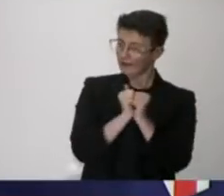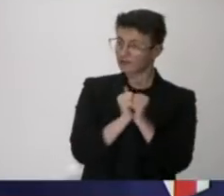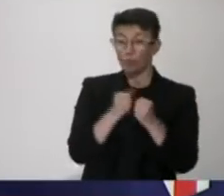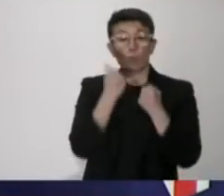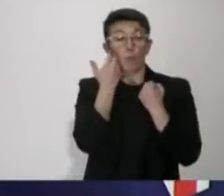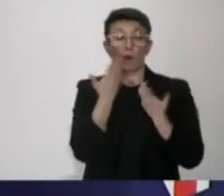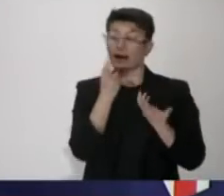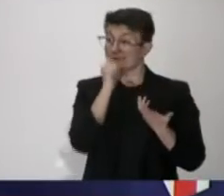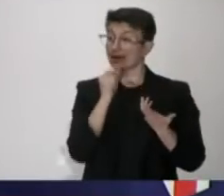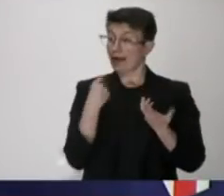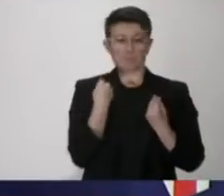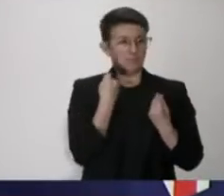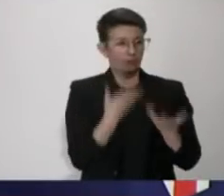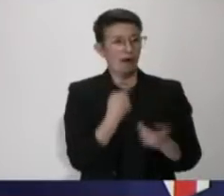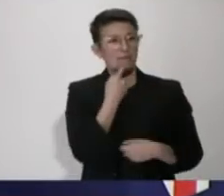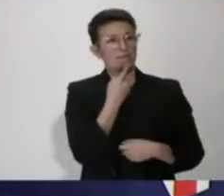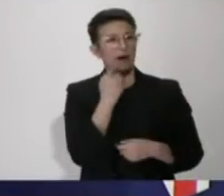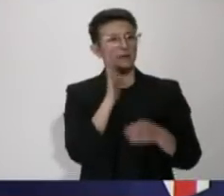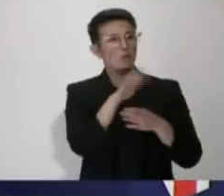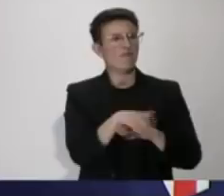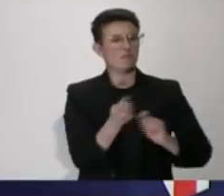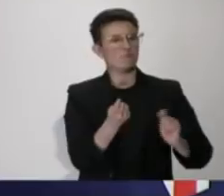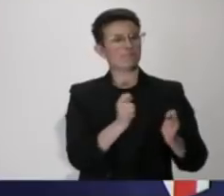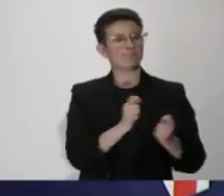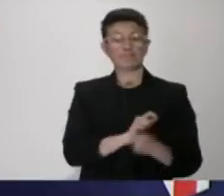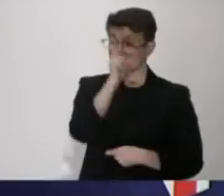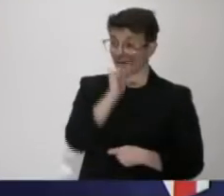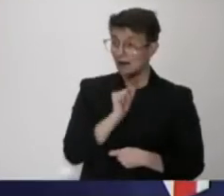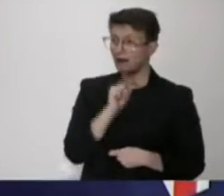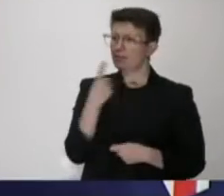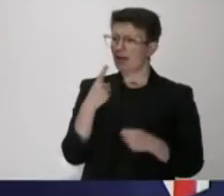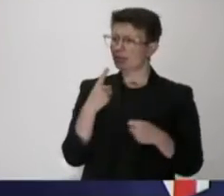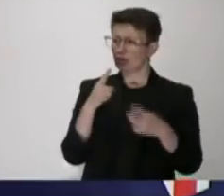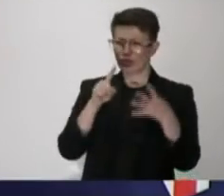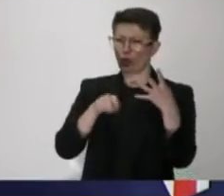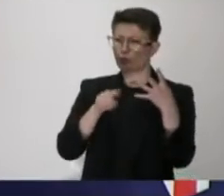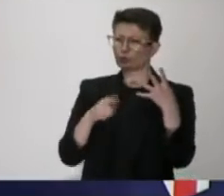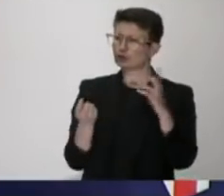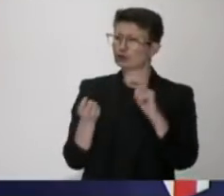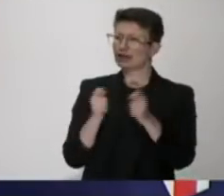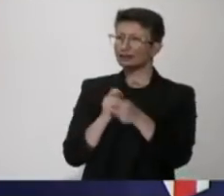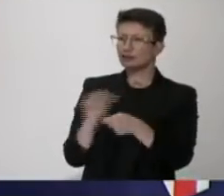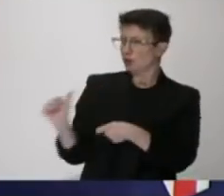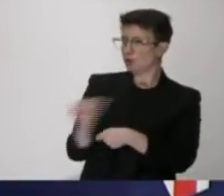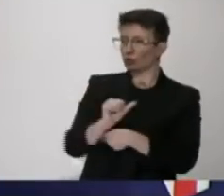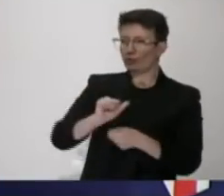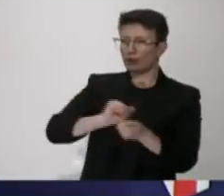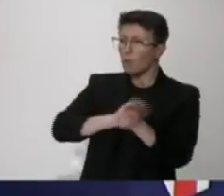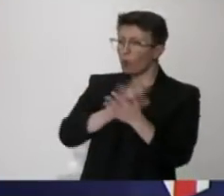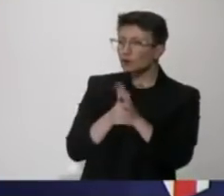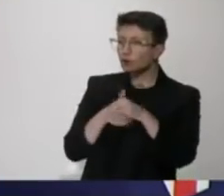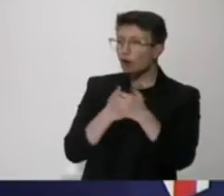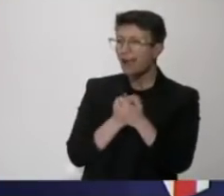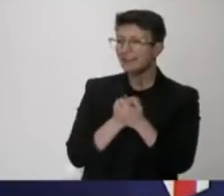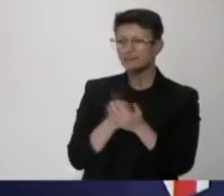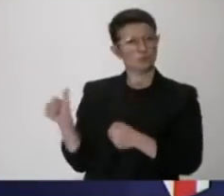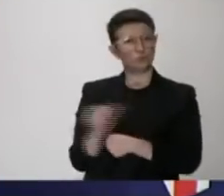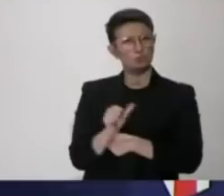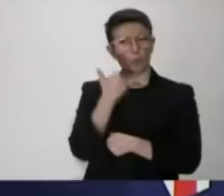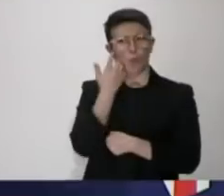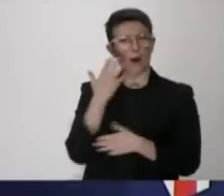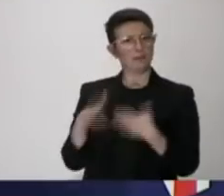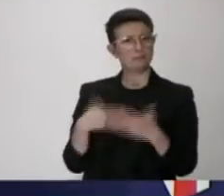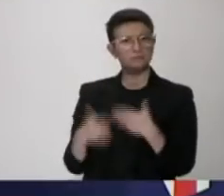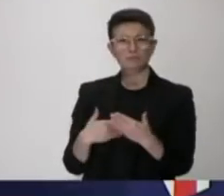that, of those things that you've outlined there, the idea of people washing their hands should be happening all the time. The idea of people